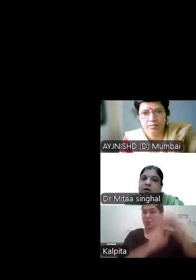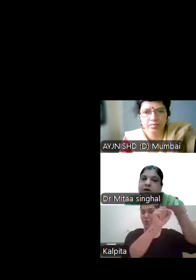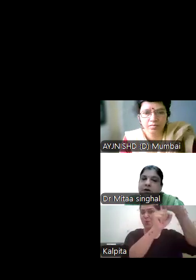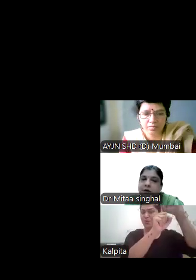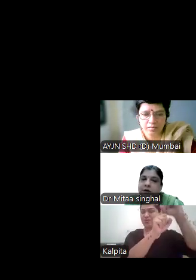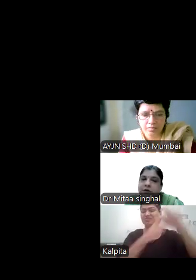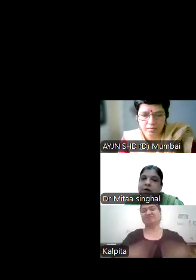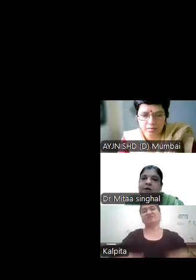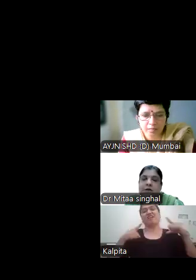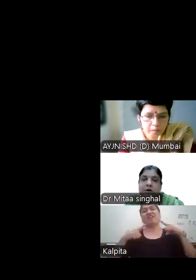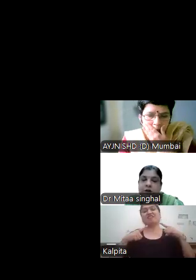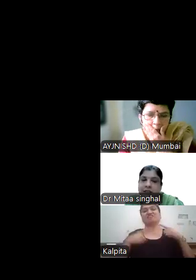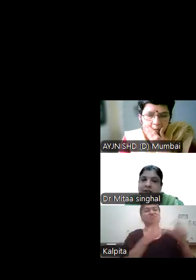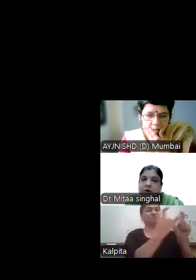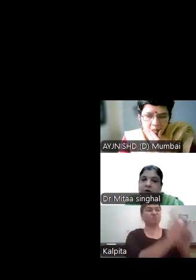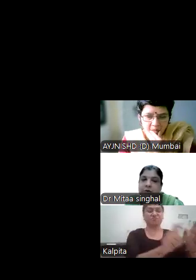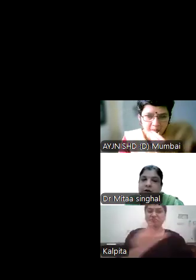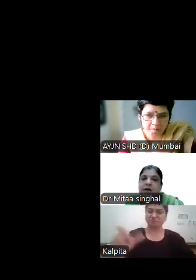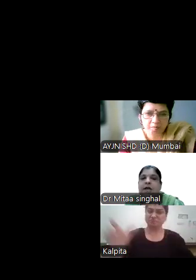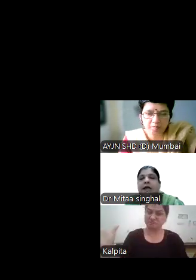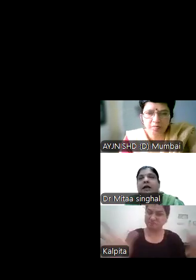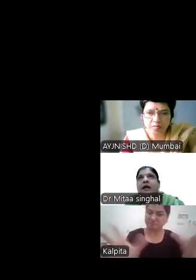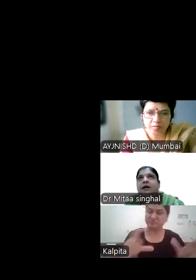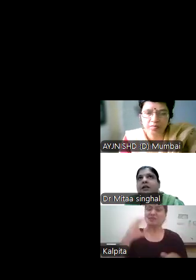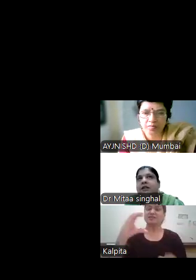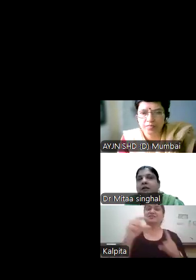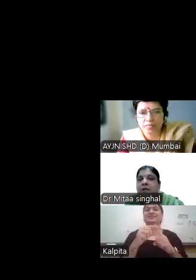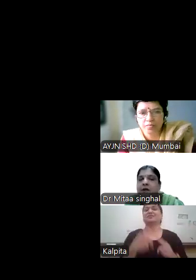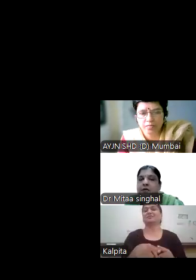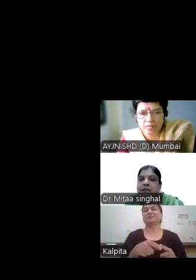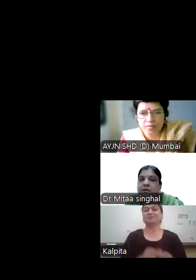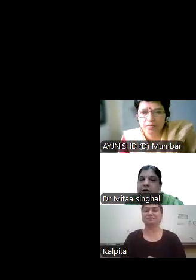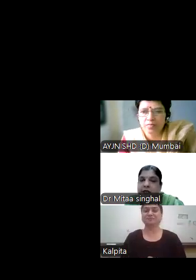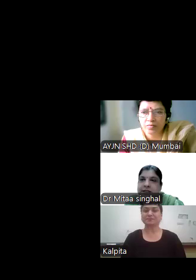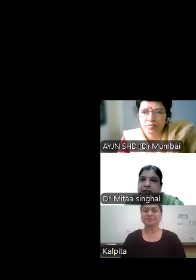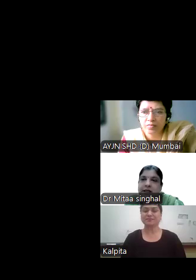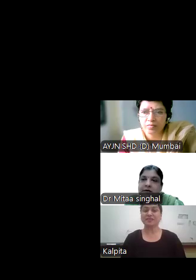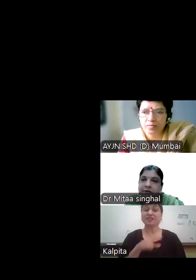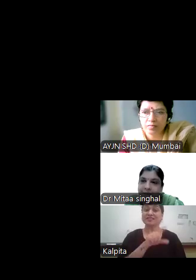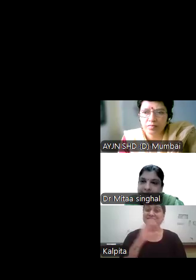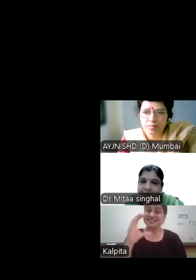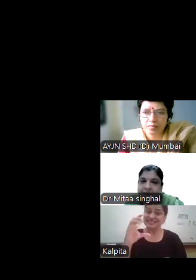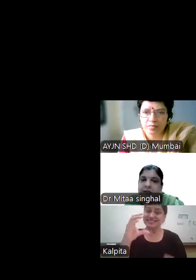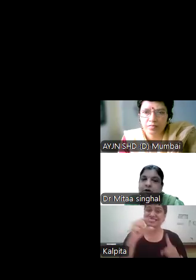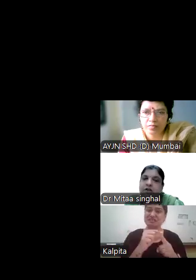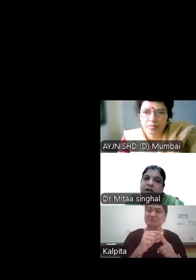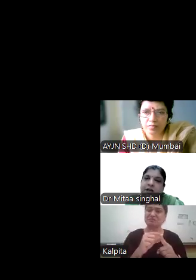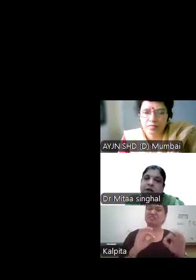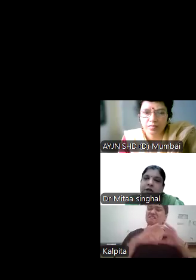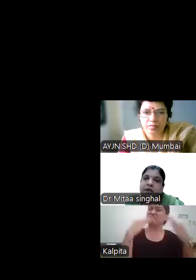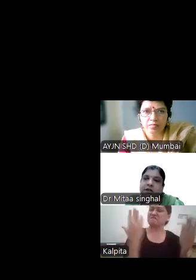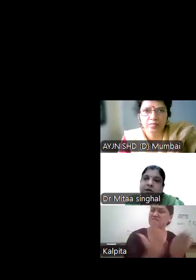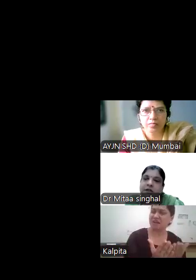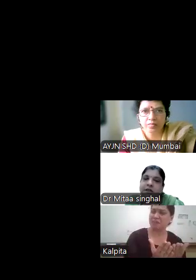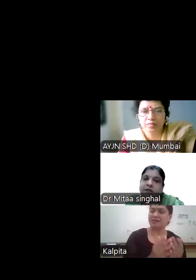Day 2024, which was on 6th October. It encourages the people with cerebral palsy, their families, to share